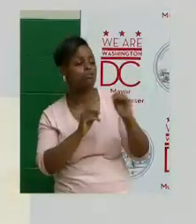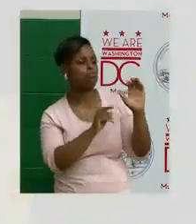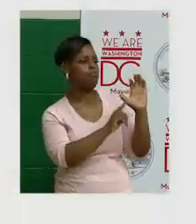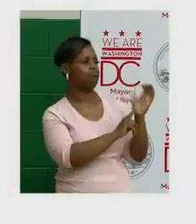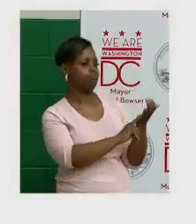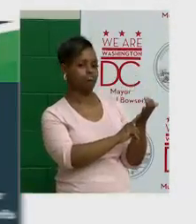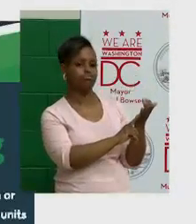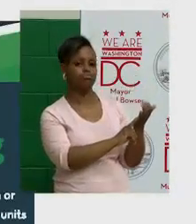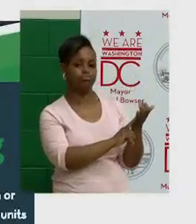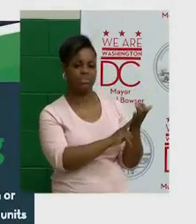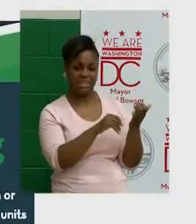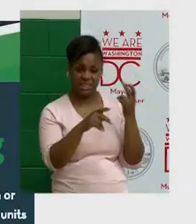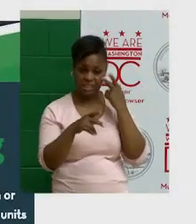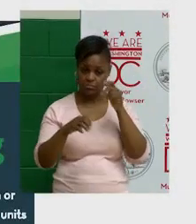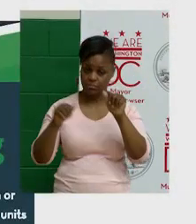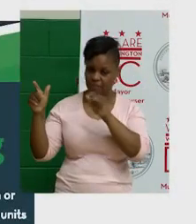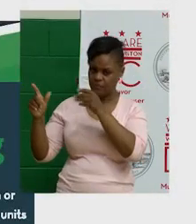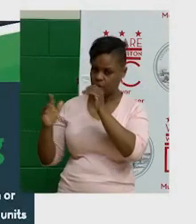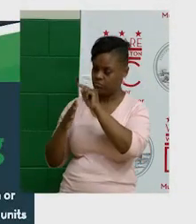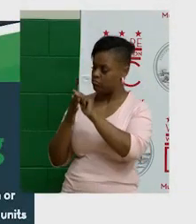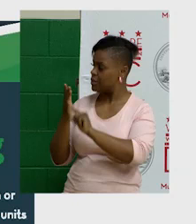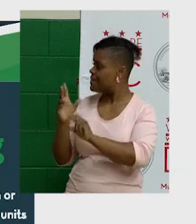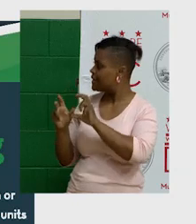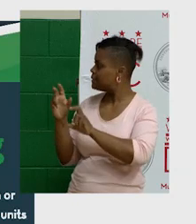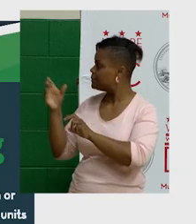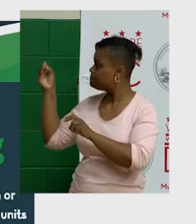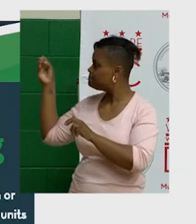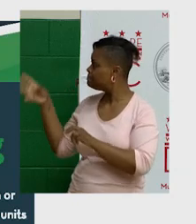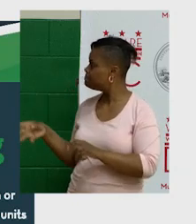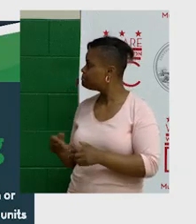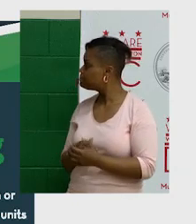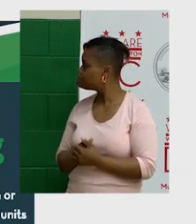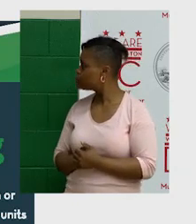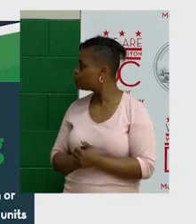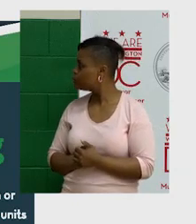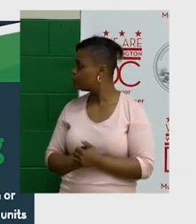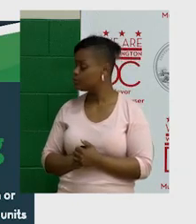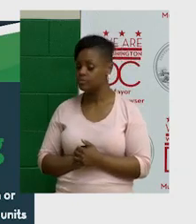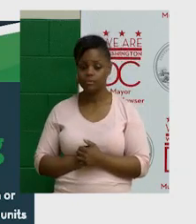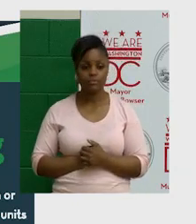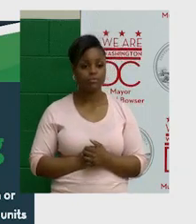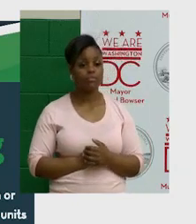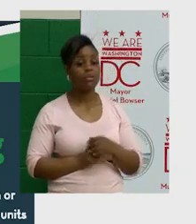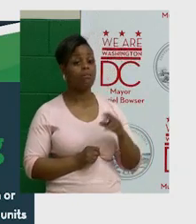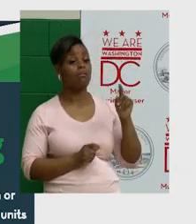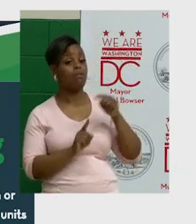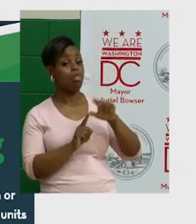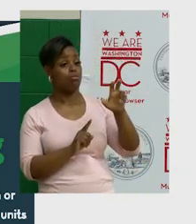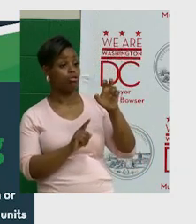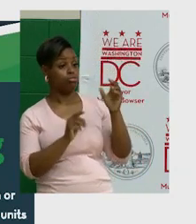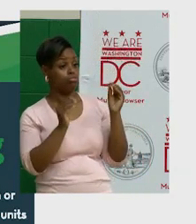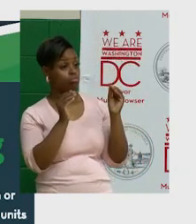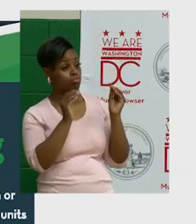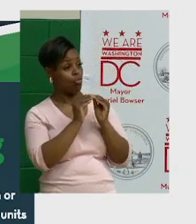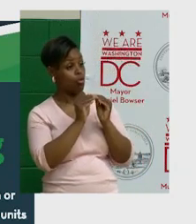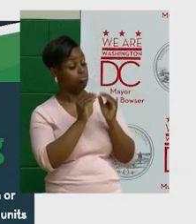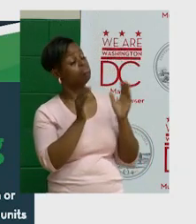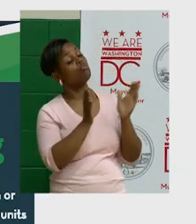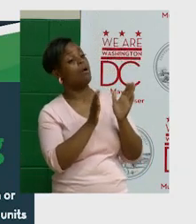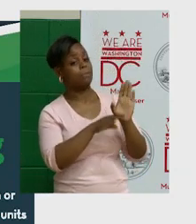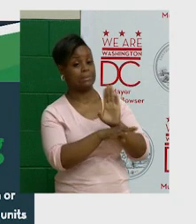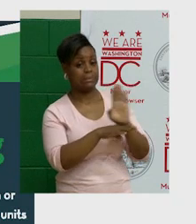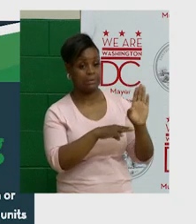up here you see a number of those investments we've made, invested in over 300 small businesses through our Great Streets program. We have